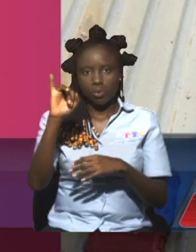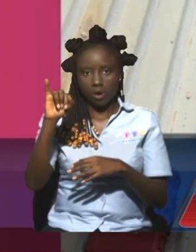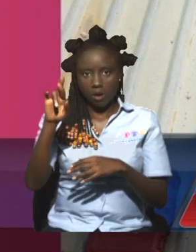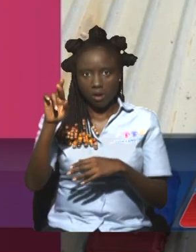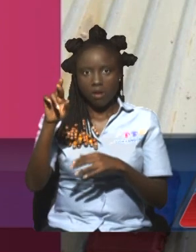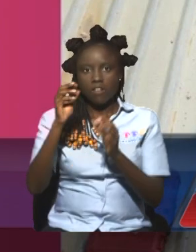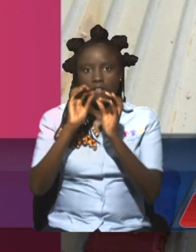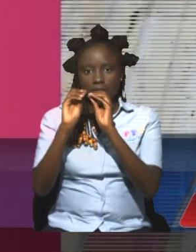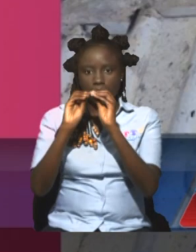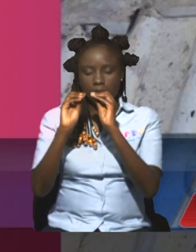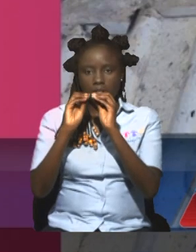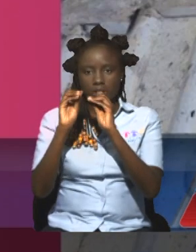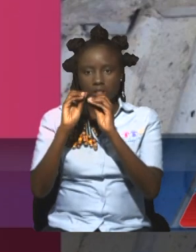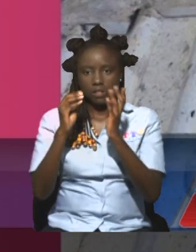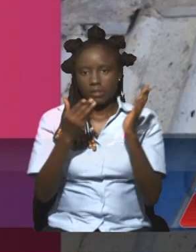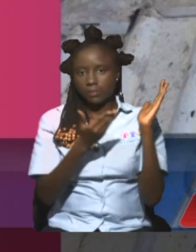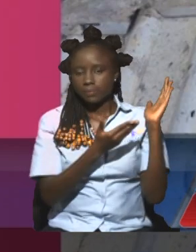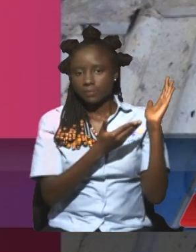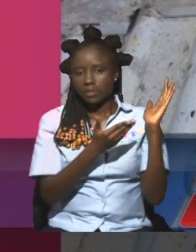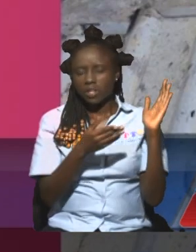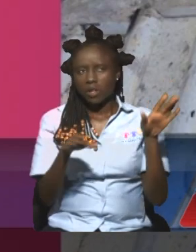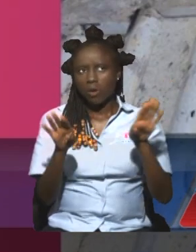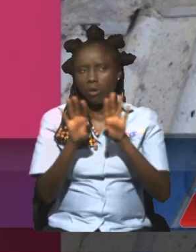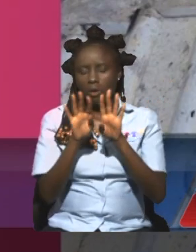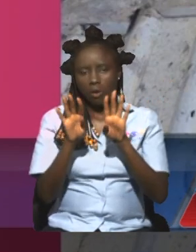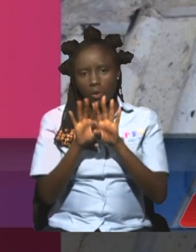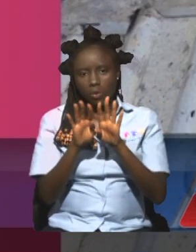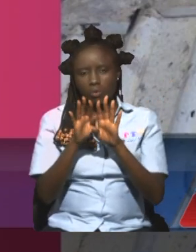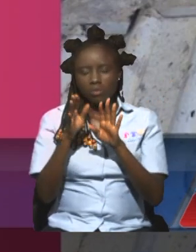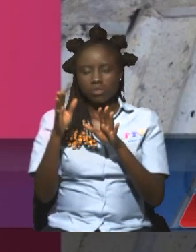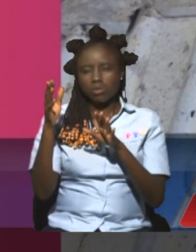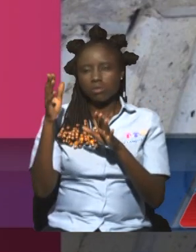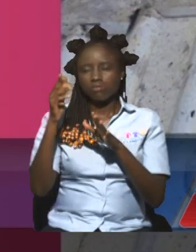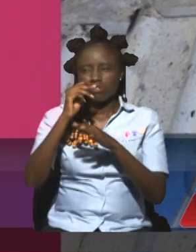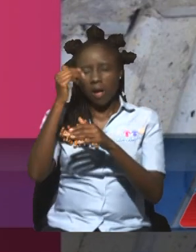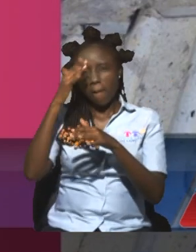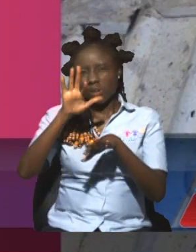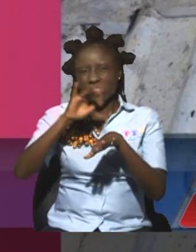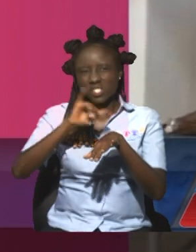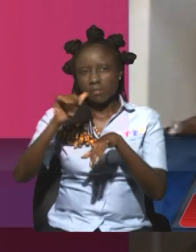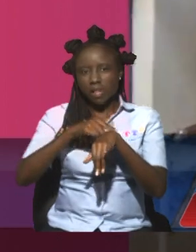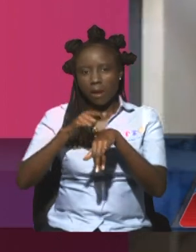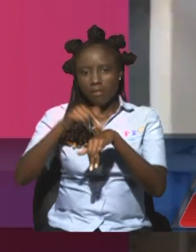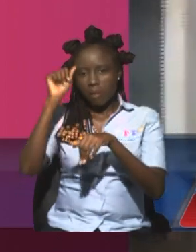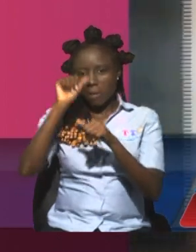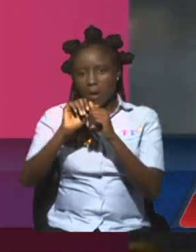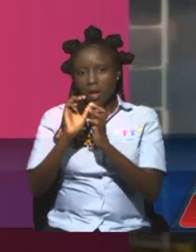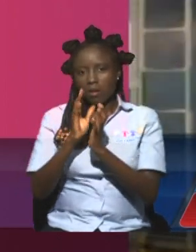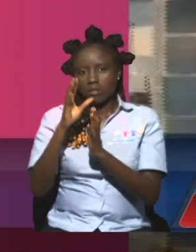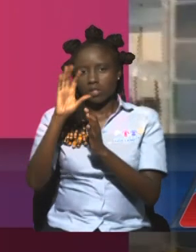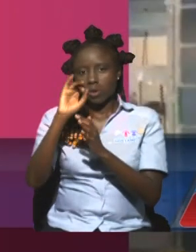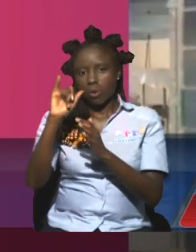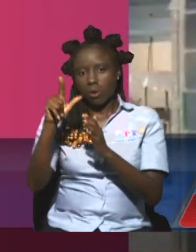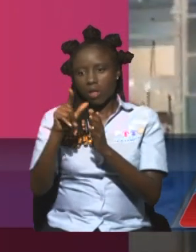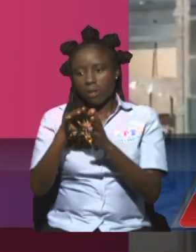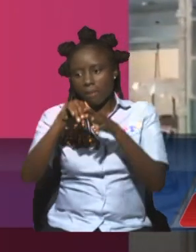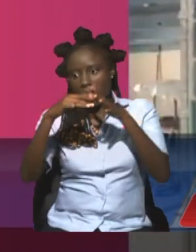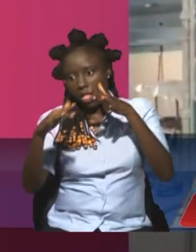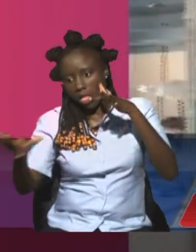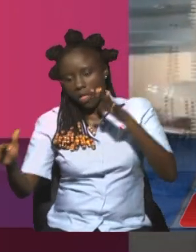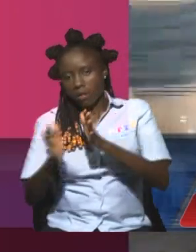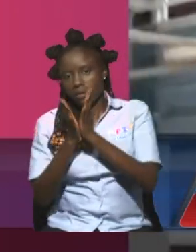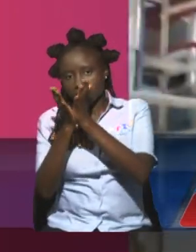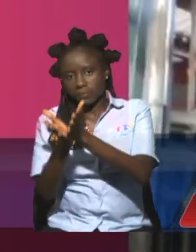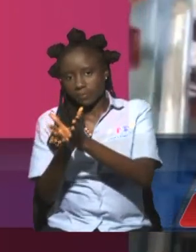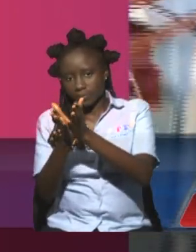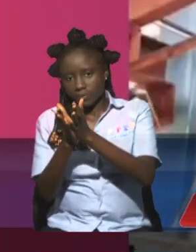This abattoir was closed just around the oil spill time, right? And when it was reopened, we had to